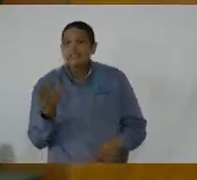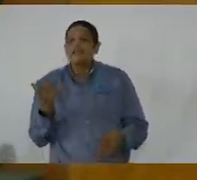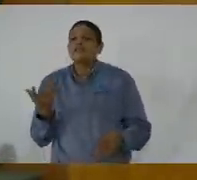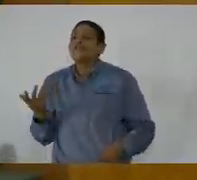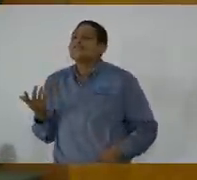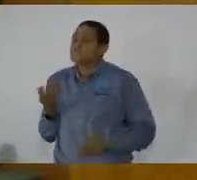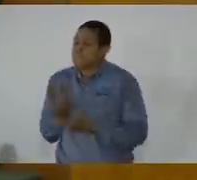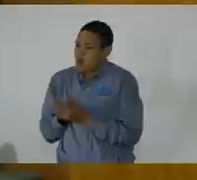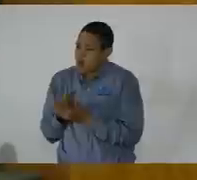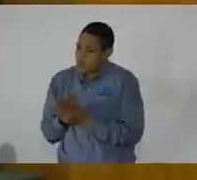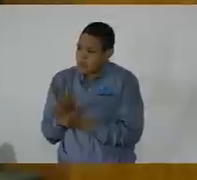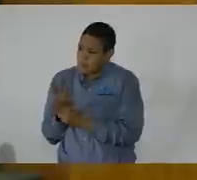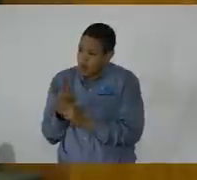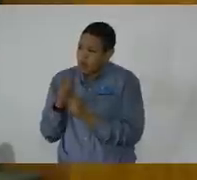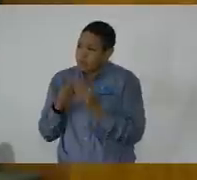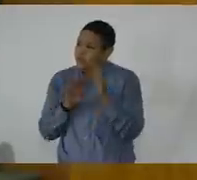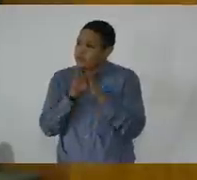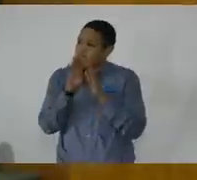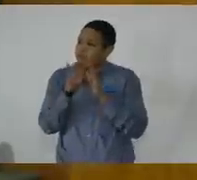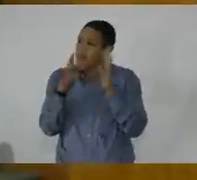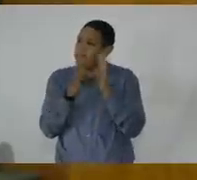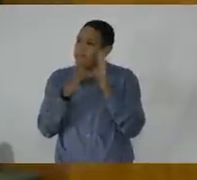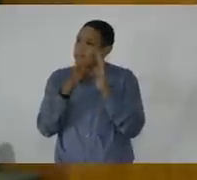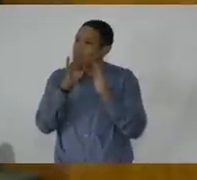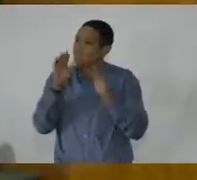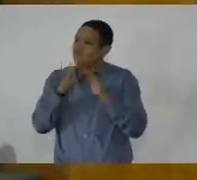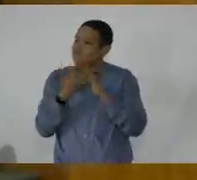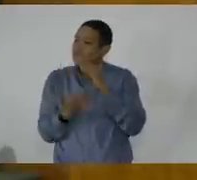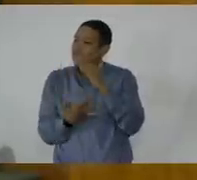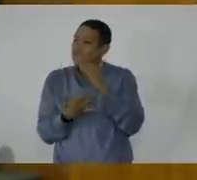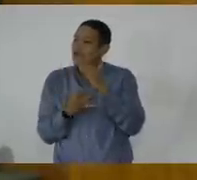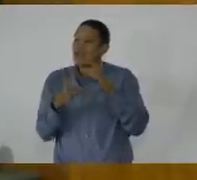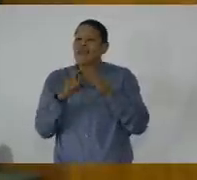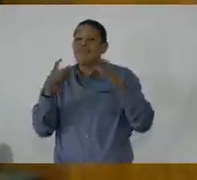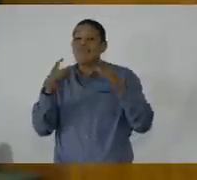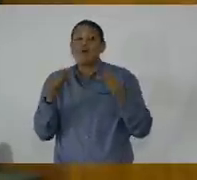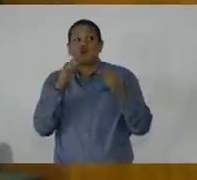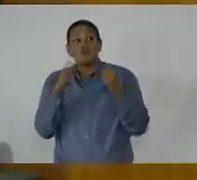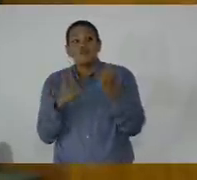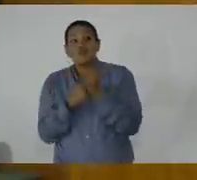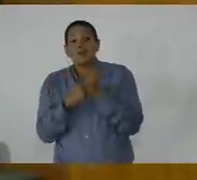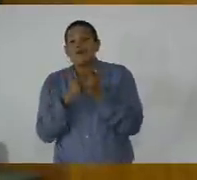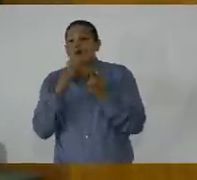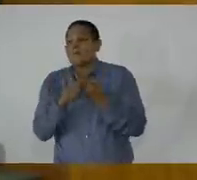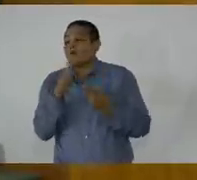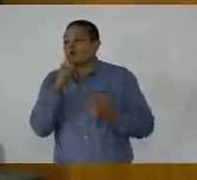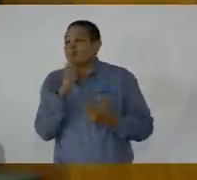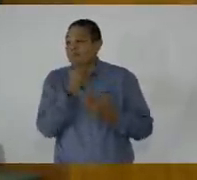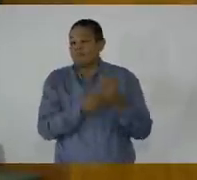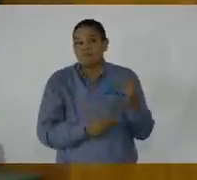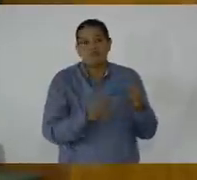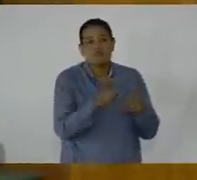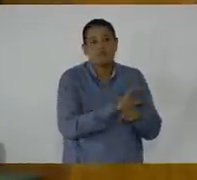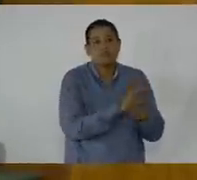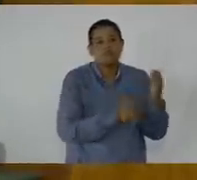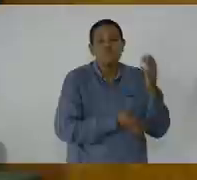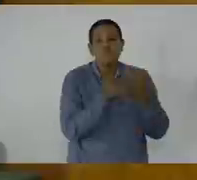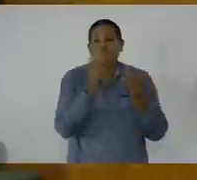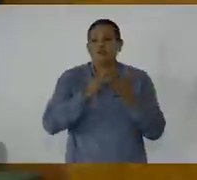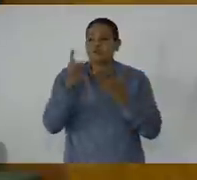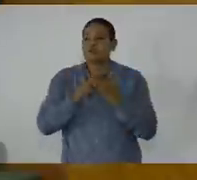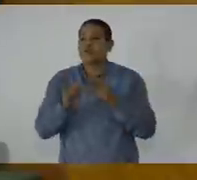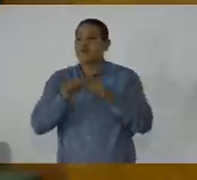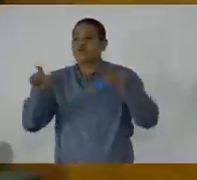credit, and the Development Bank of Jamaica technical vouchers of assistance and the Go Digital program. Madam